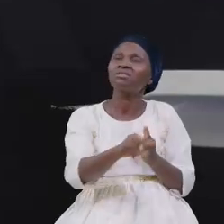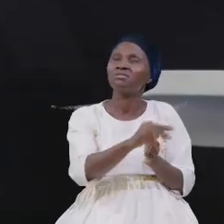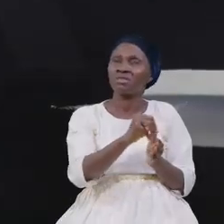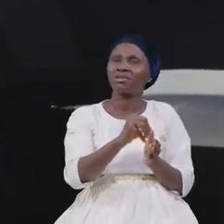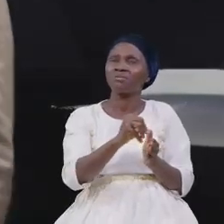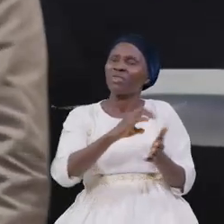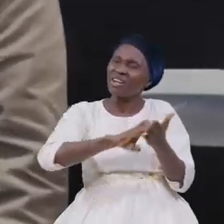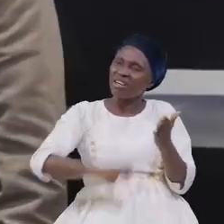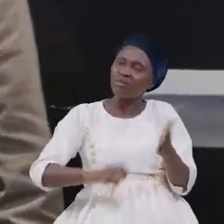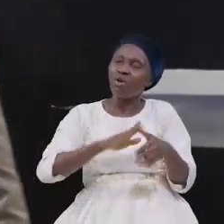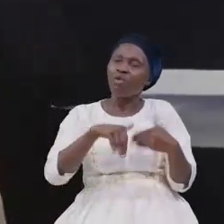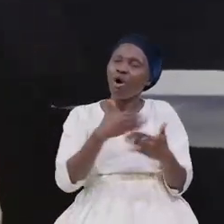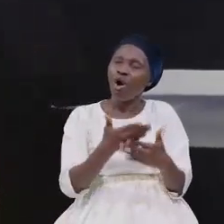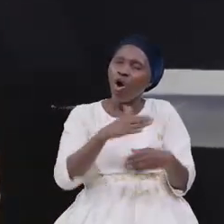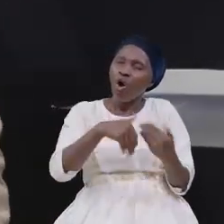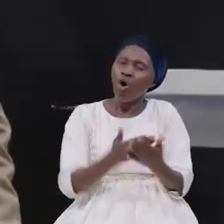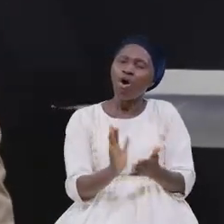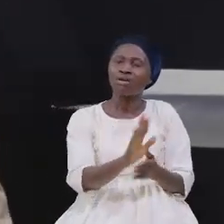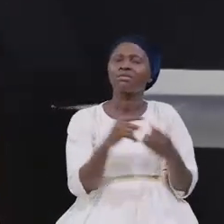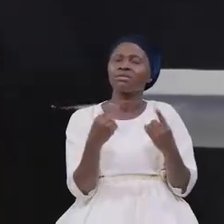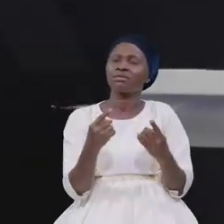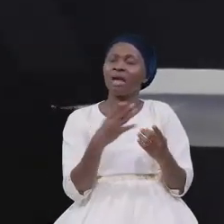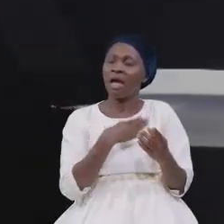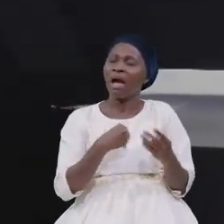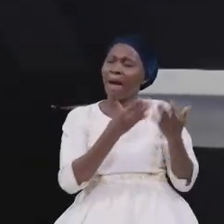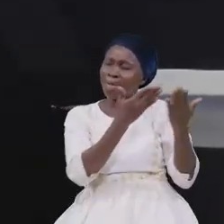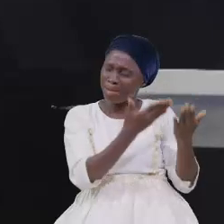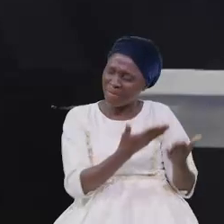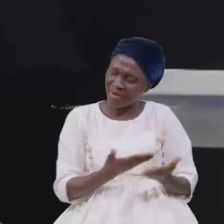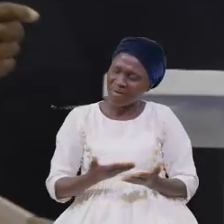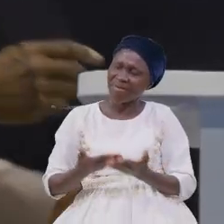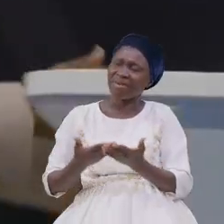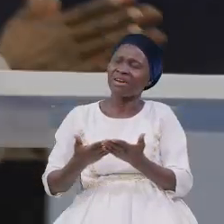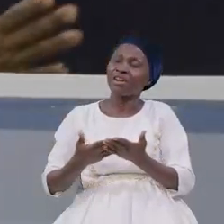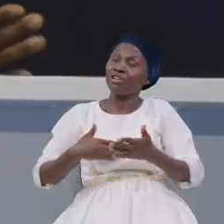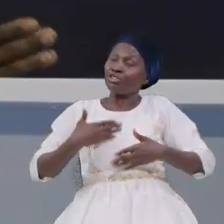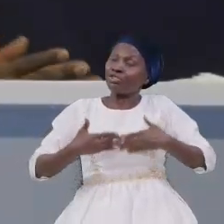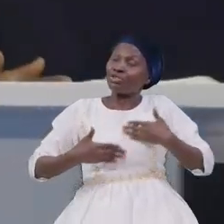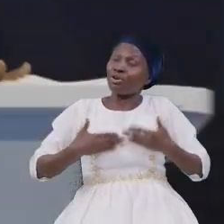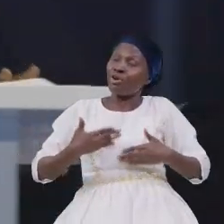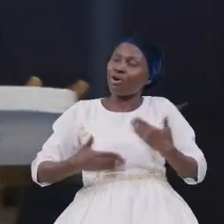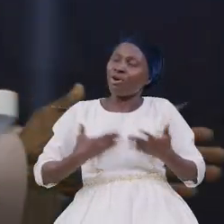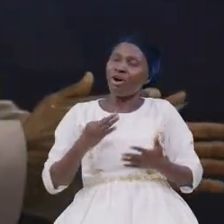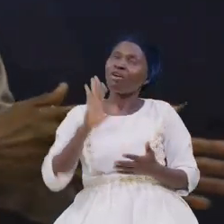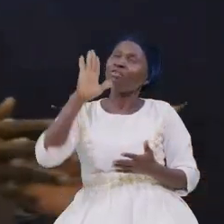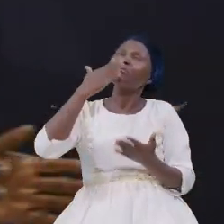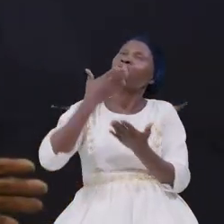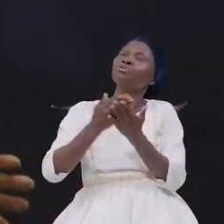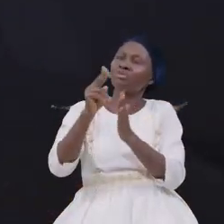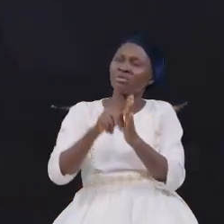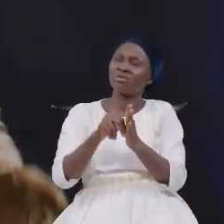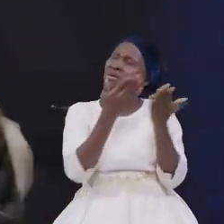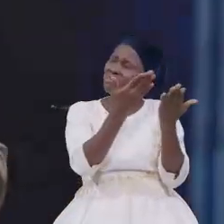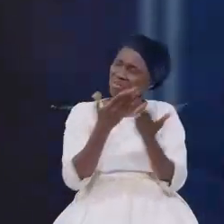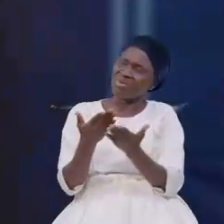their transgressions and bring the joy of your goodness and bring the